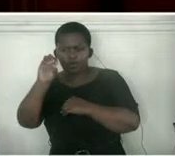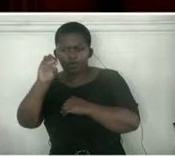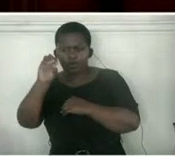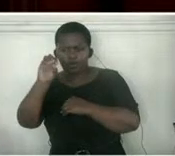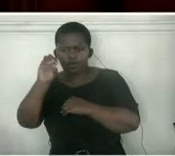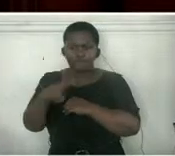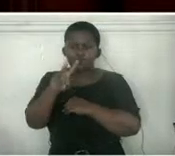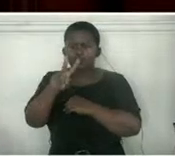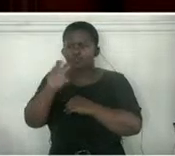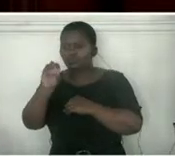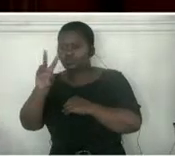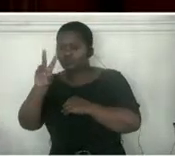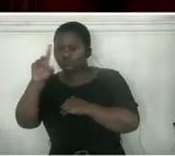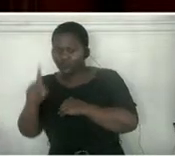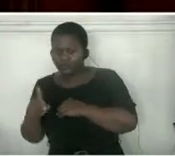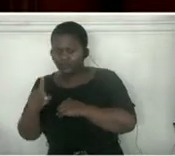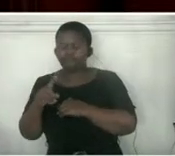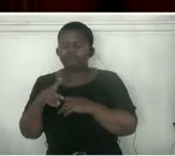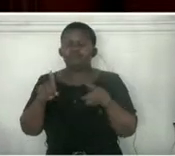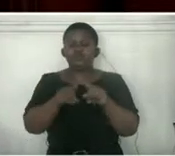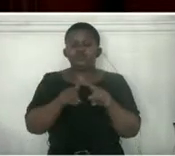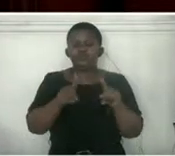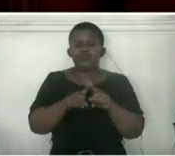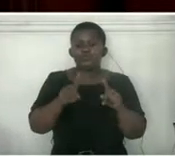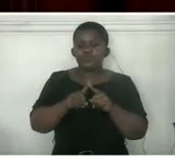2021. Hammersdale born